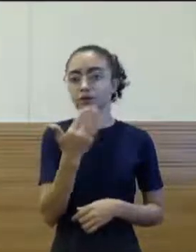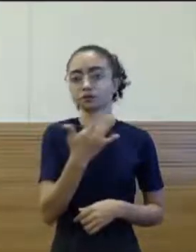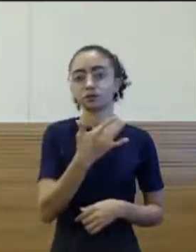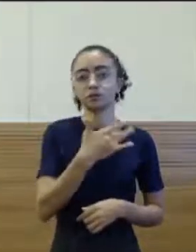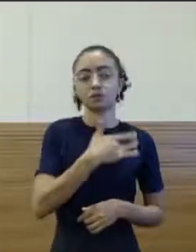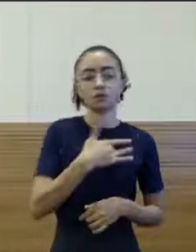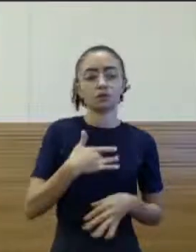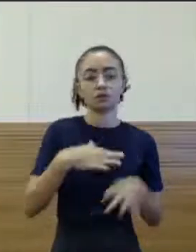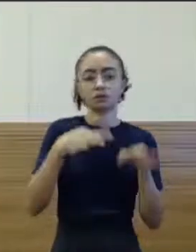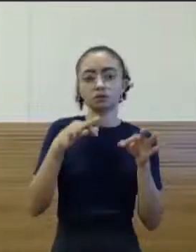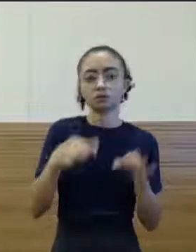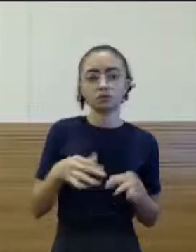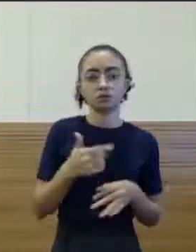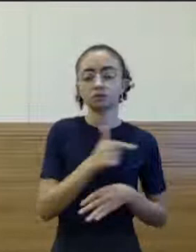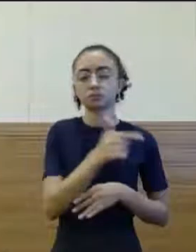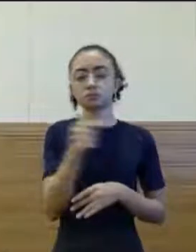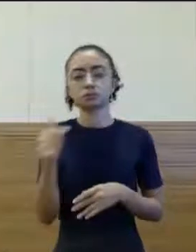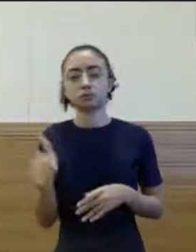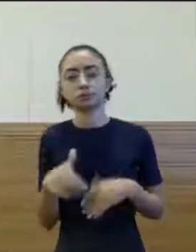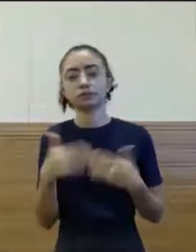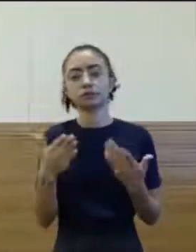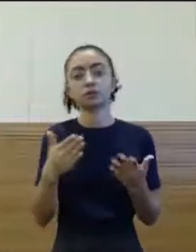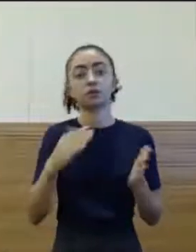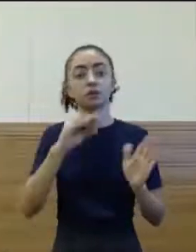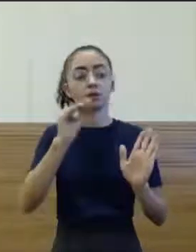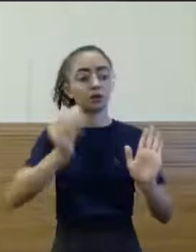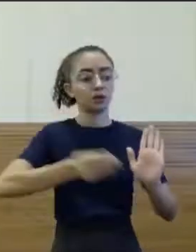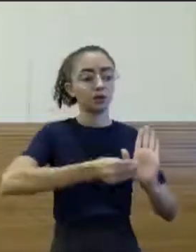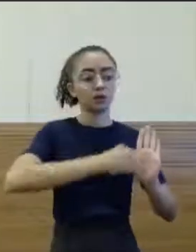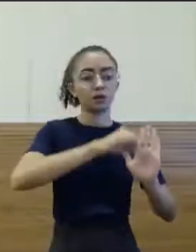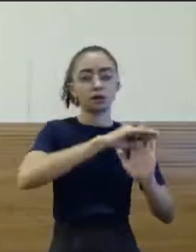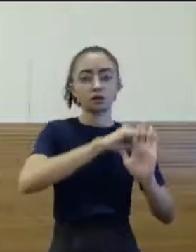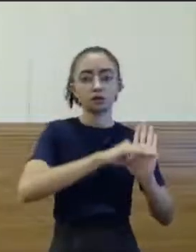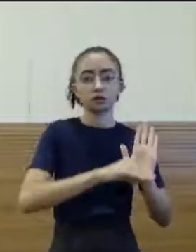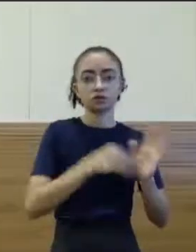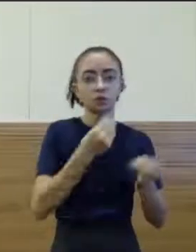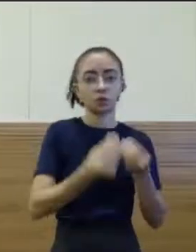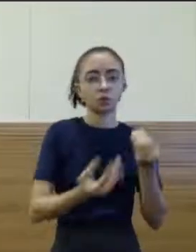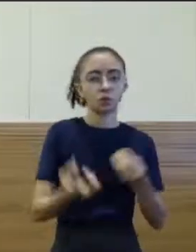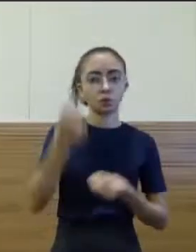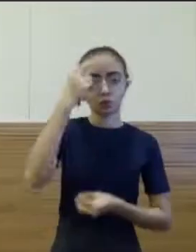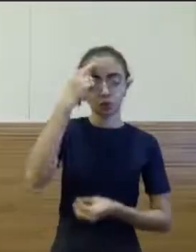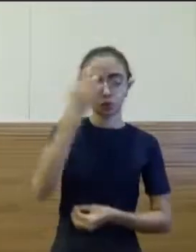the point approach those guides in the food culture, the